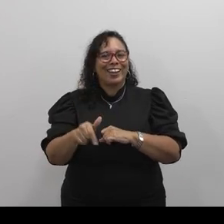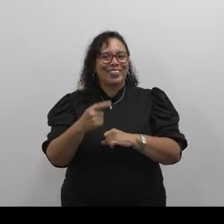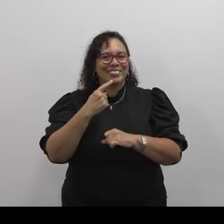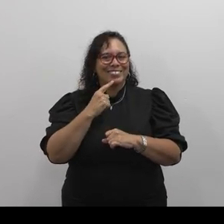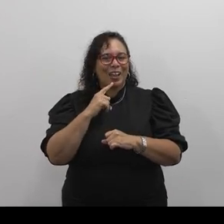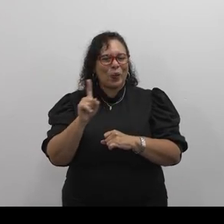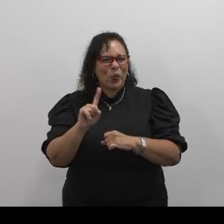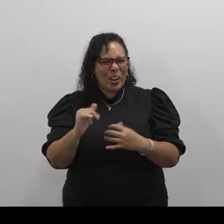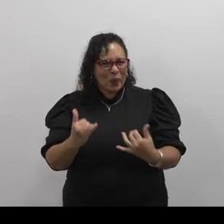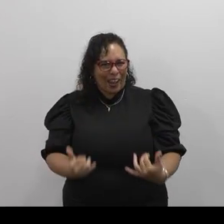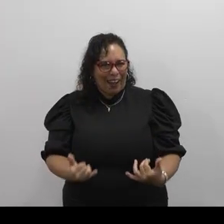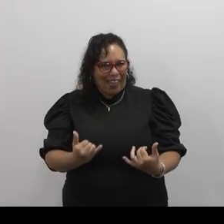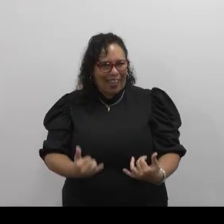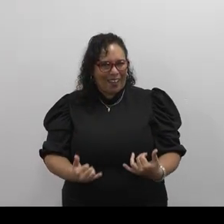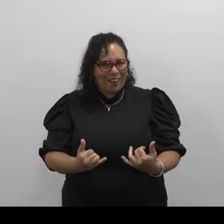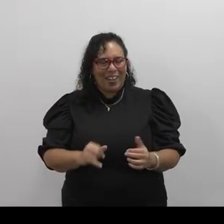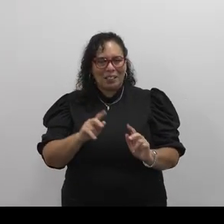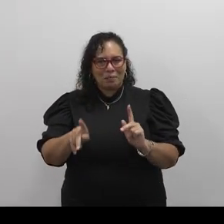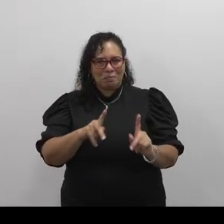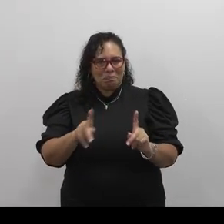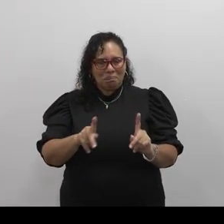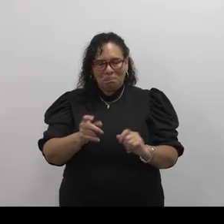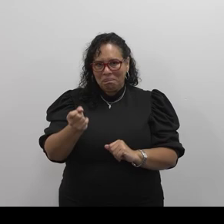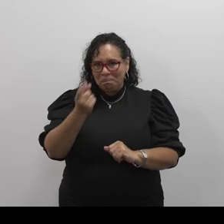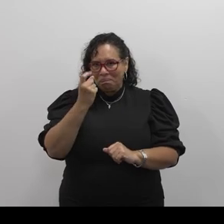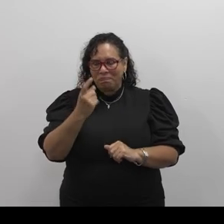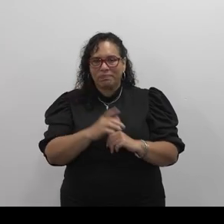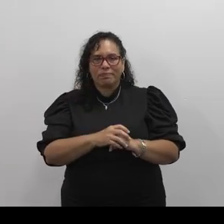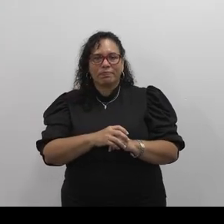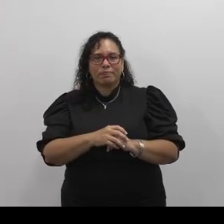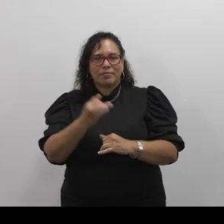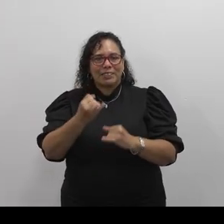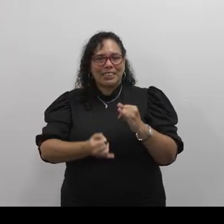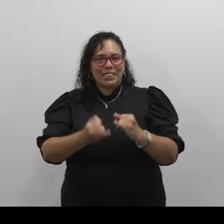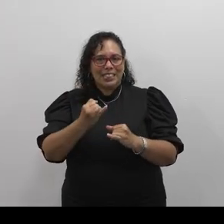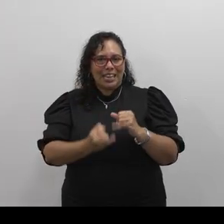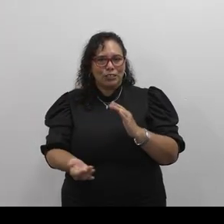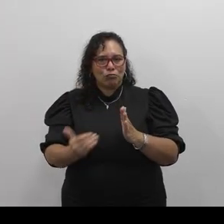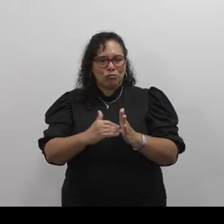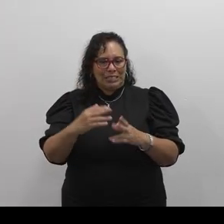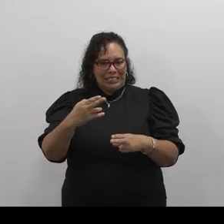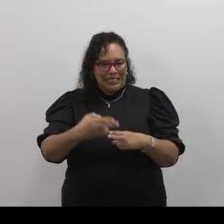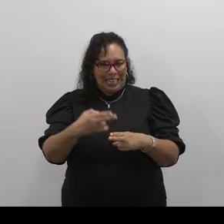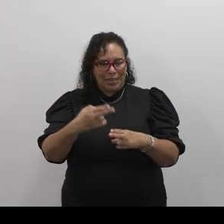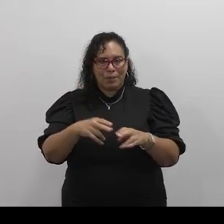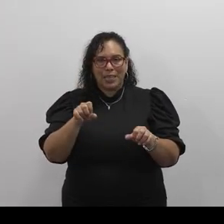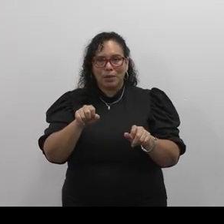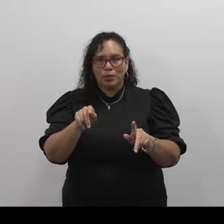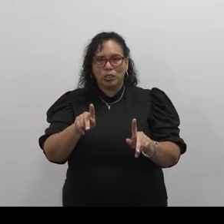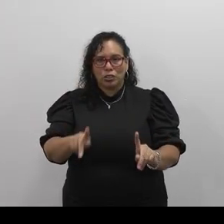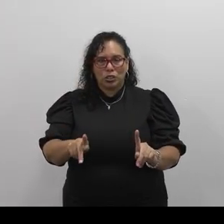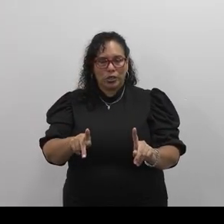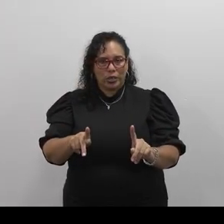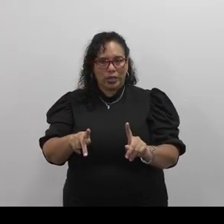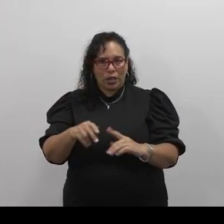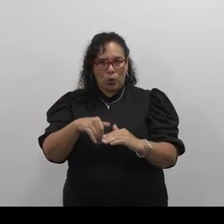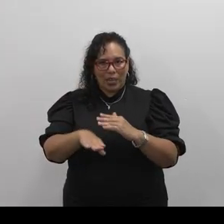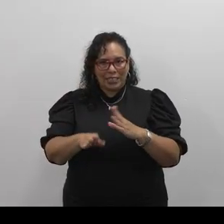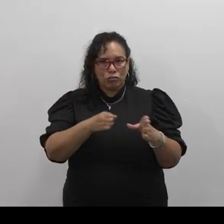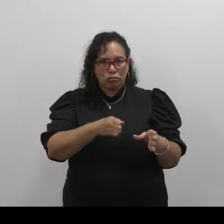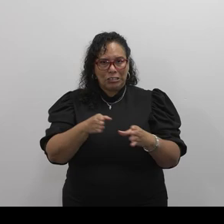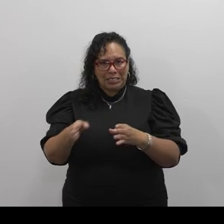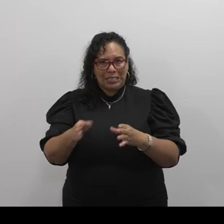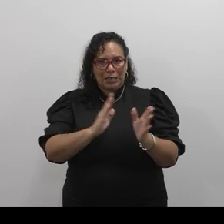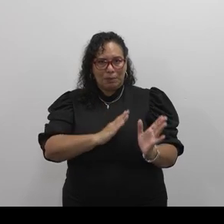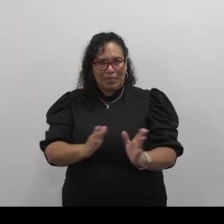that as for public consumption. And then lastly, I'll just rename on this slide, this opportunity of going into strategic planning